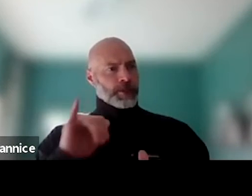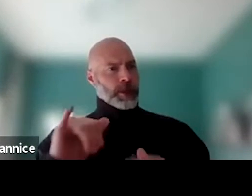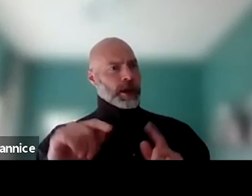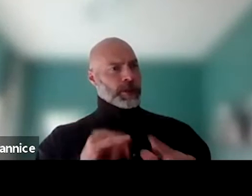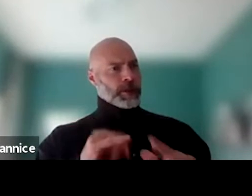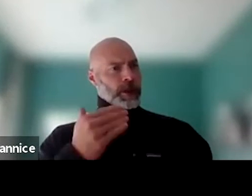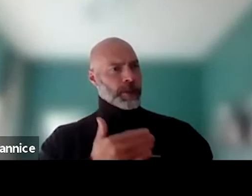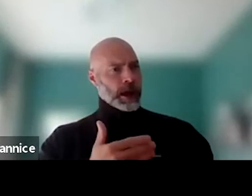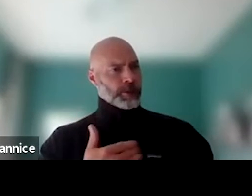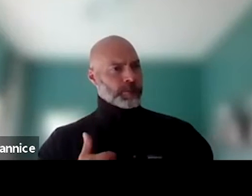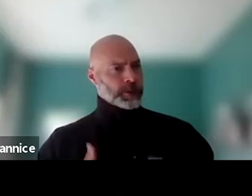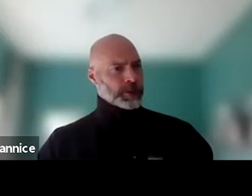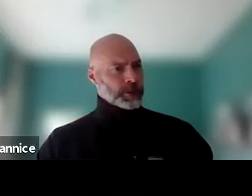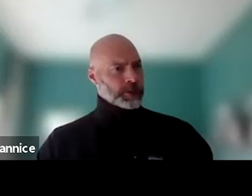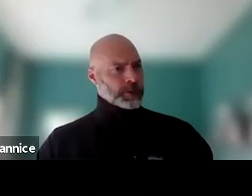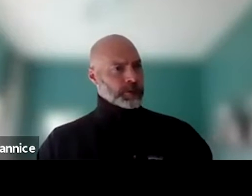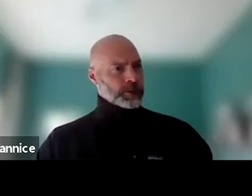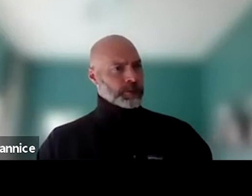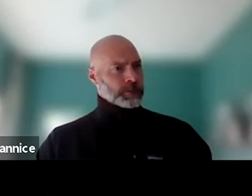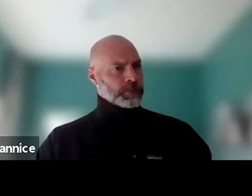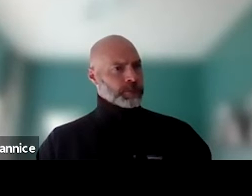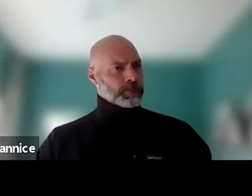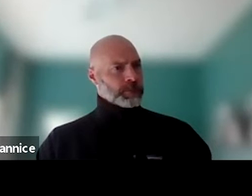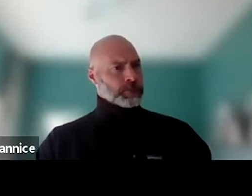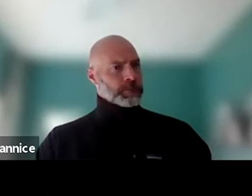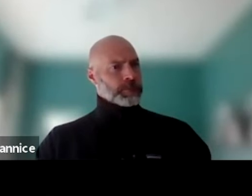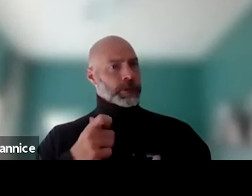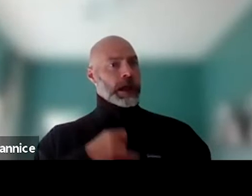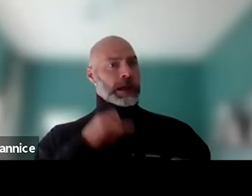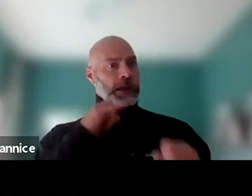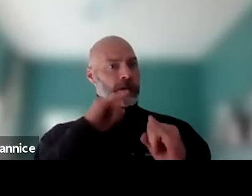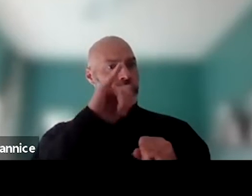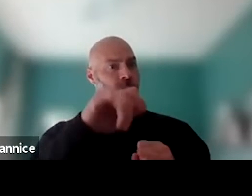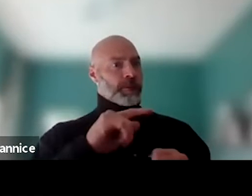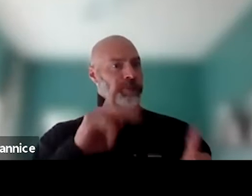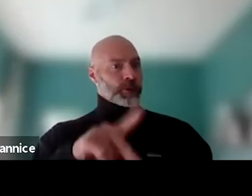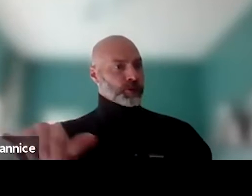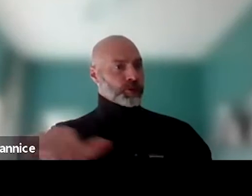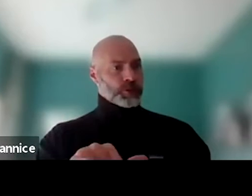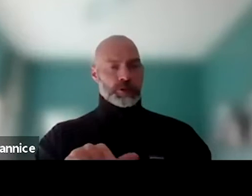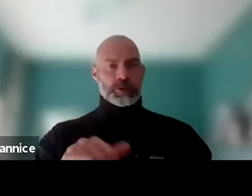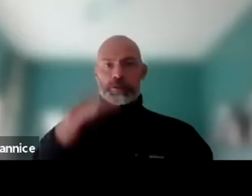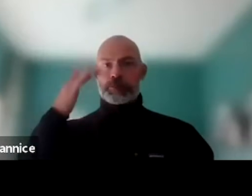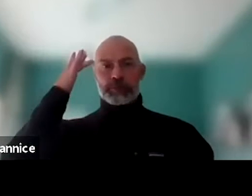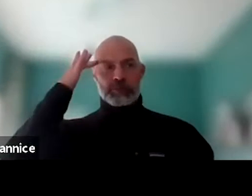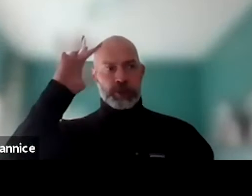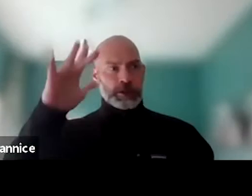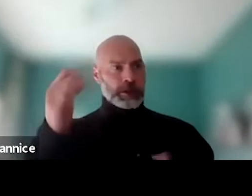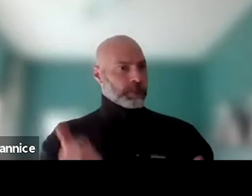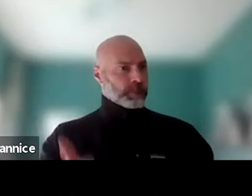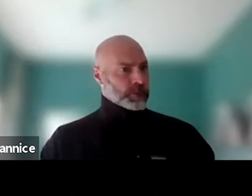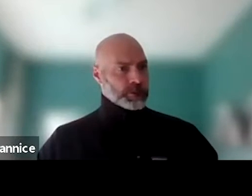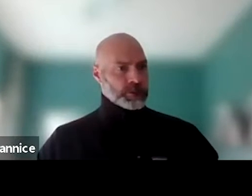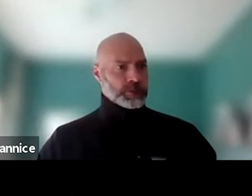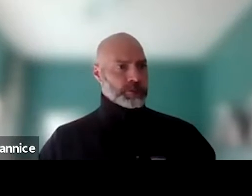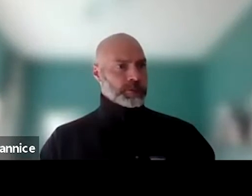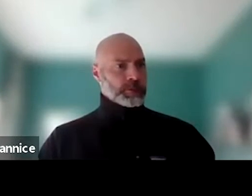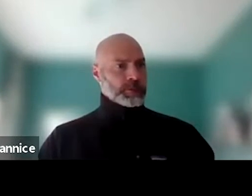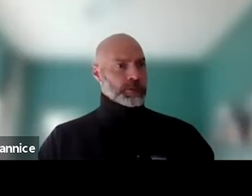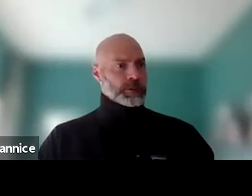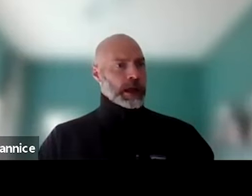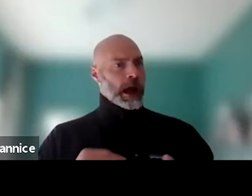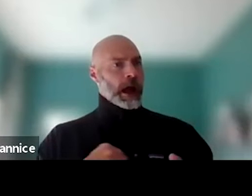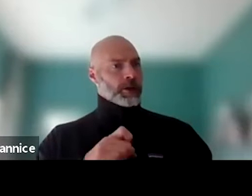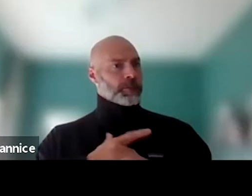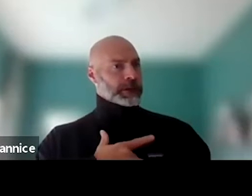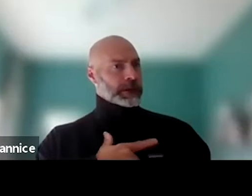pass the interview. And I found that, I don't know why, but it just really bothered me. And so I also interviewed this person. They